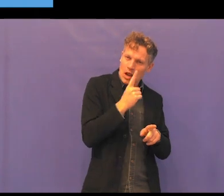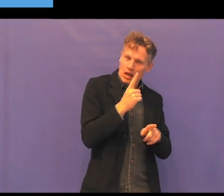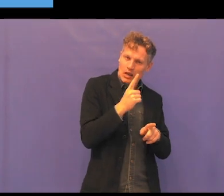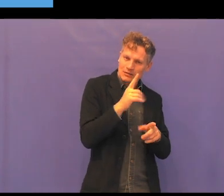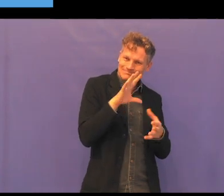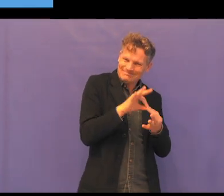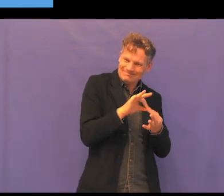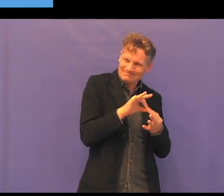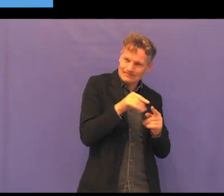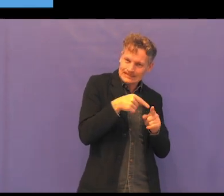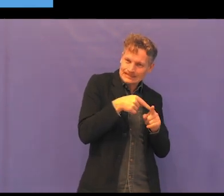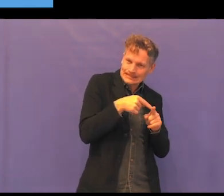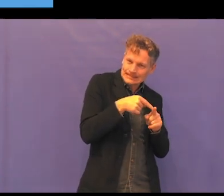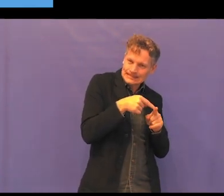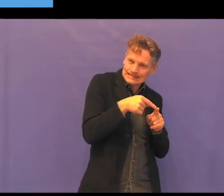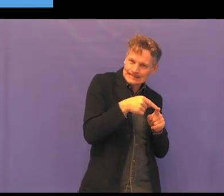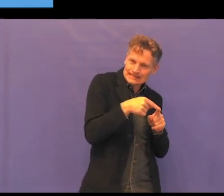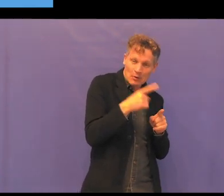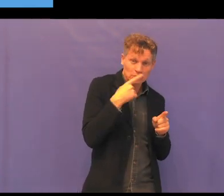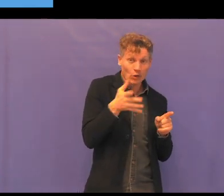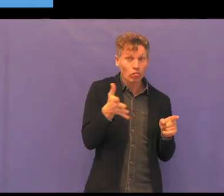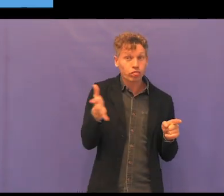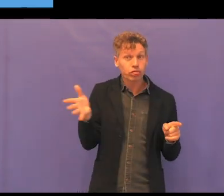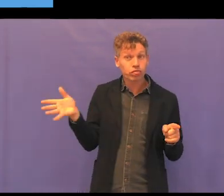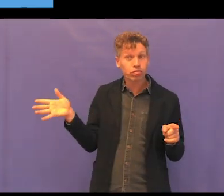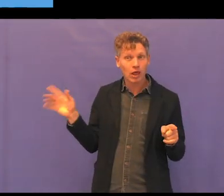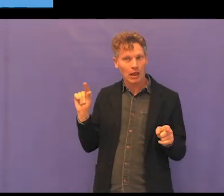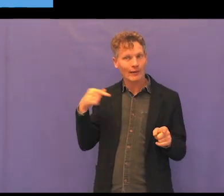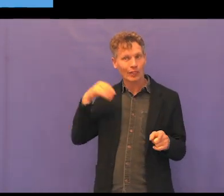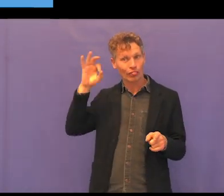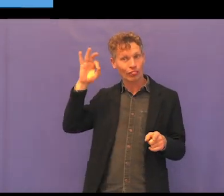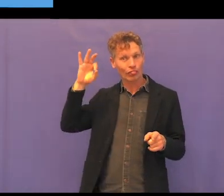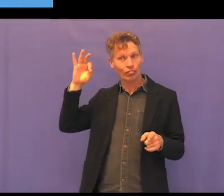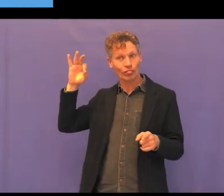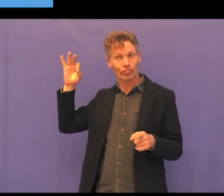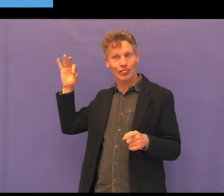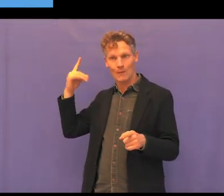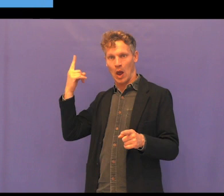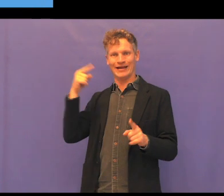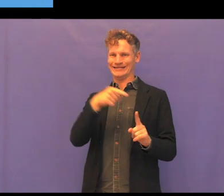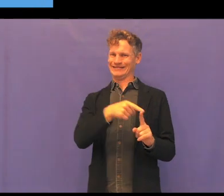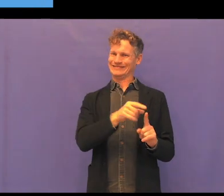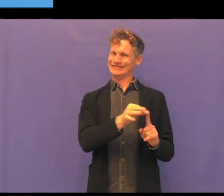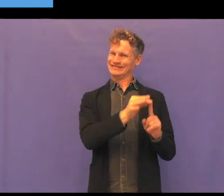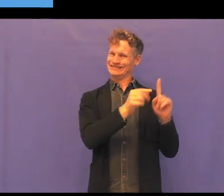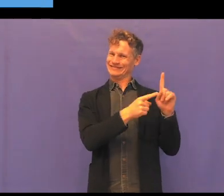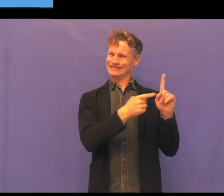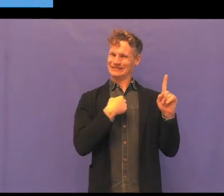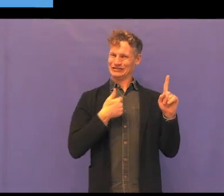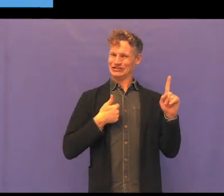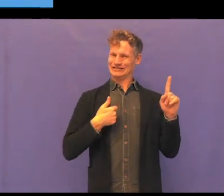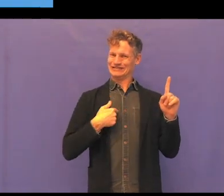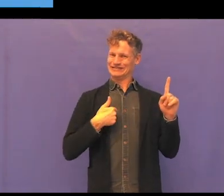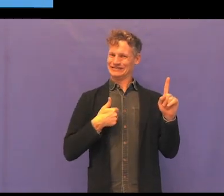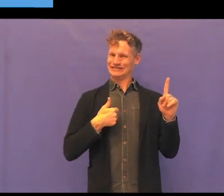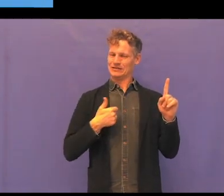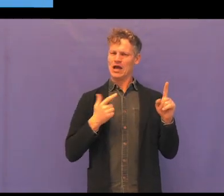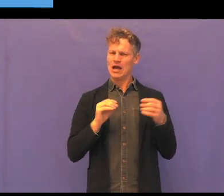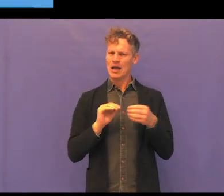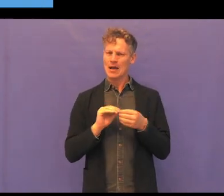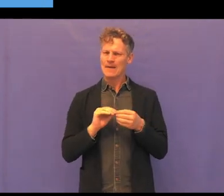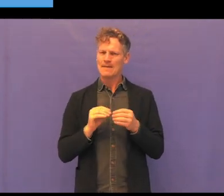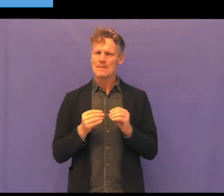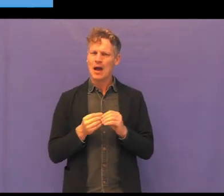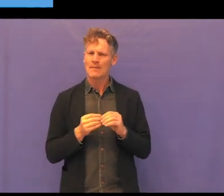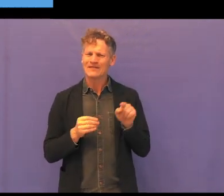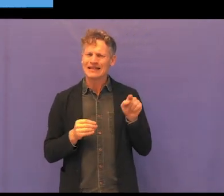could argue that one of the problems, or one of the consequences of the fetish of specialization is that it has led